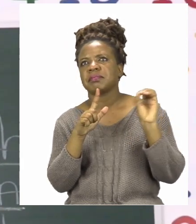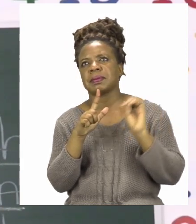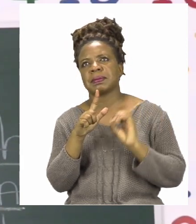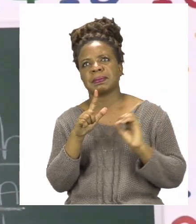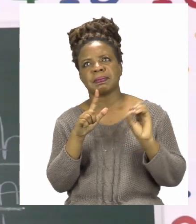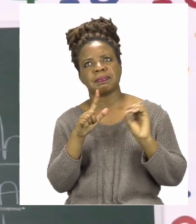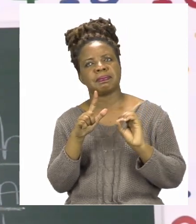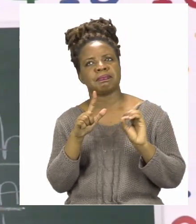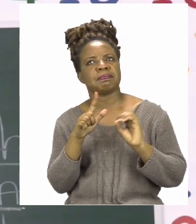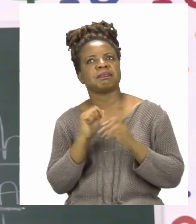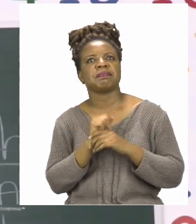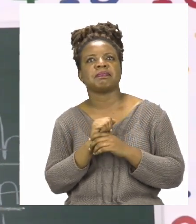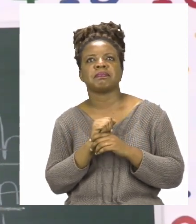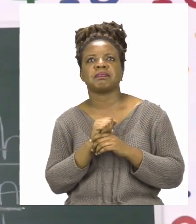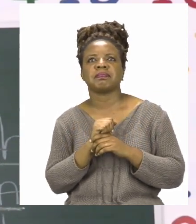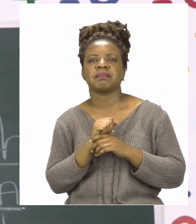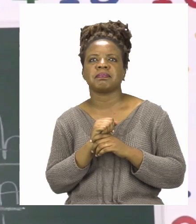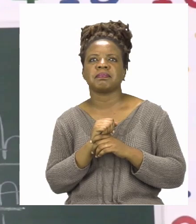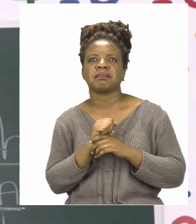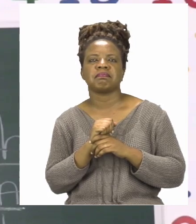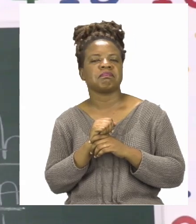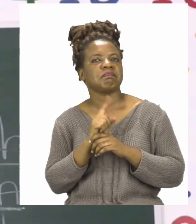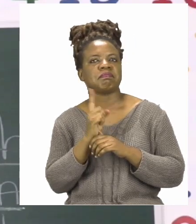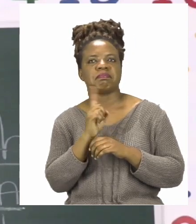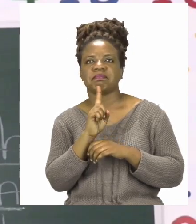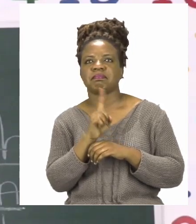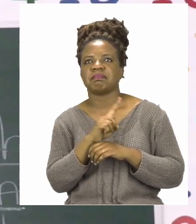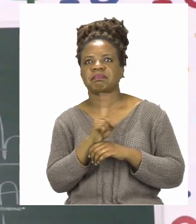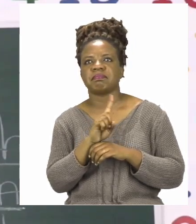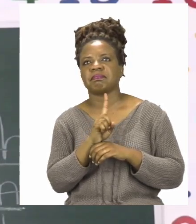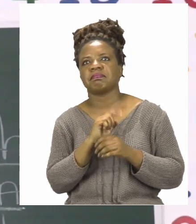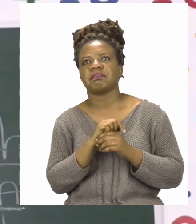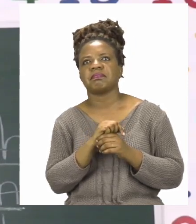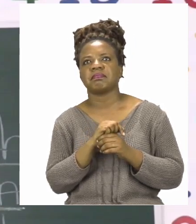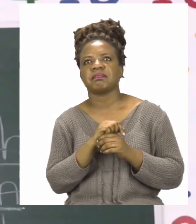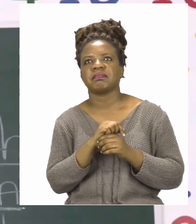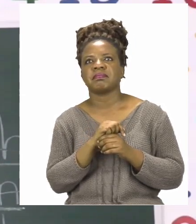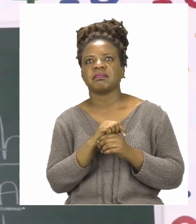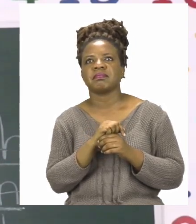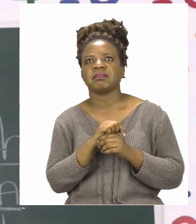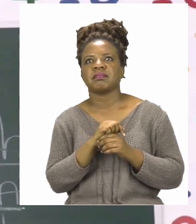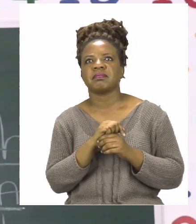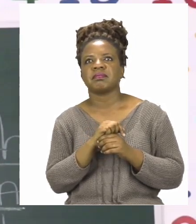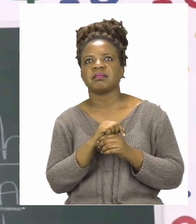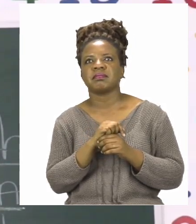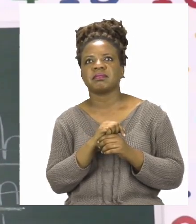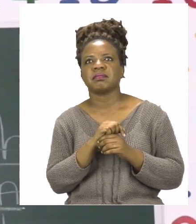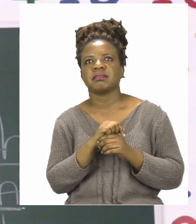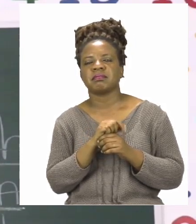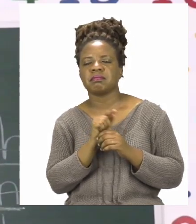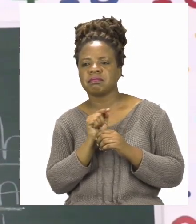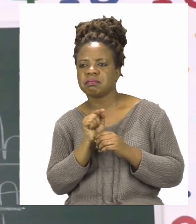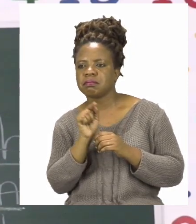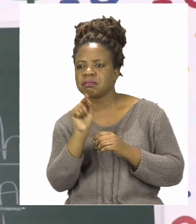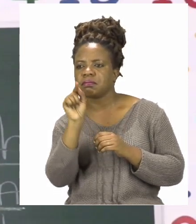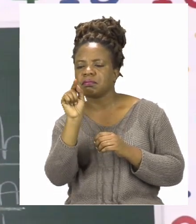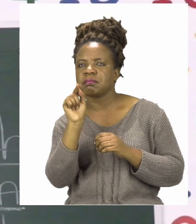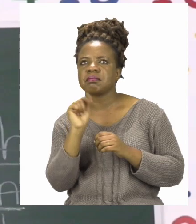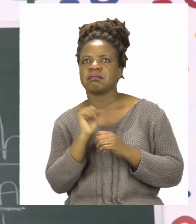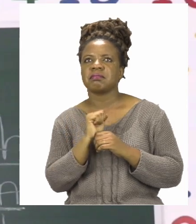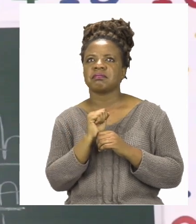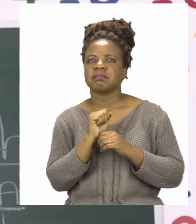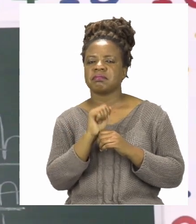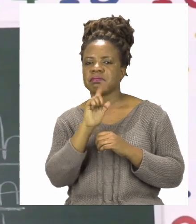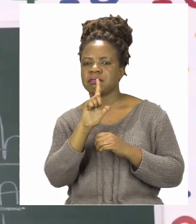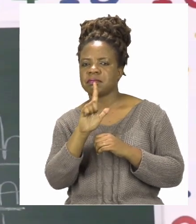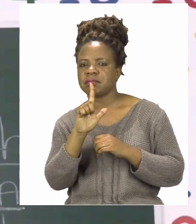D. So this one is not going to be our legs. Let's try this E. We have